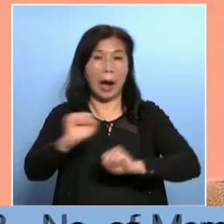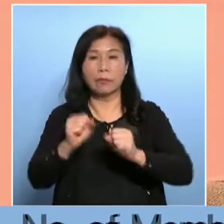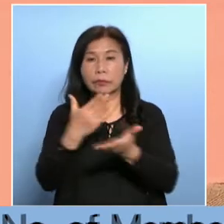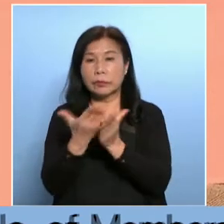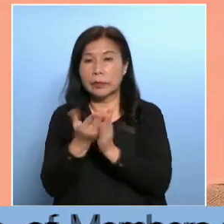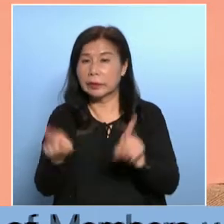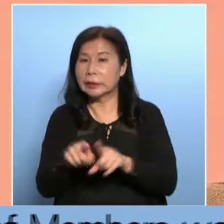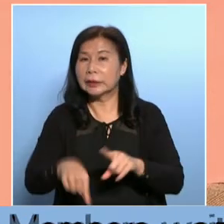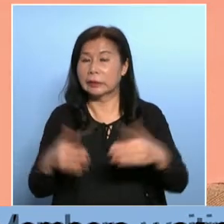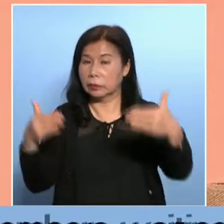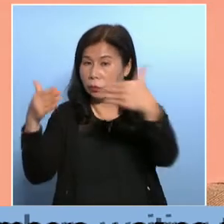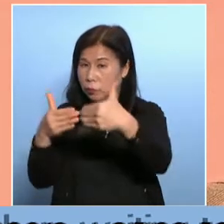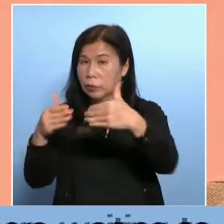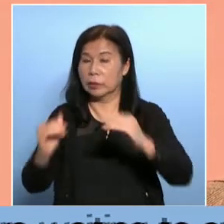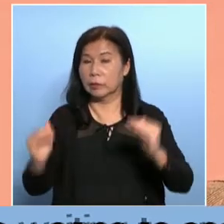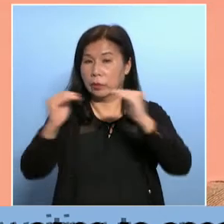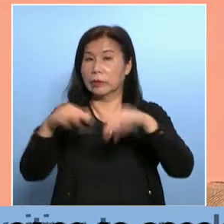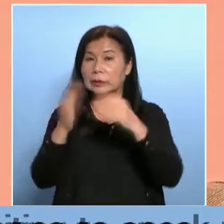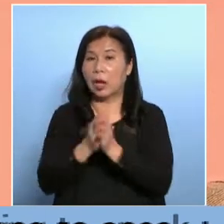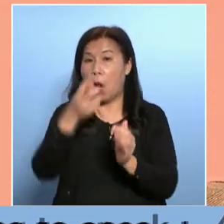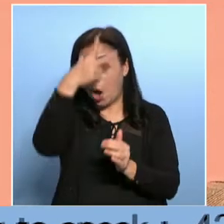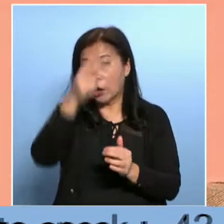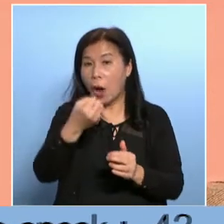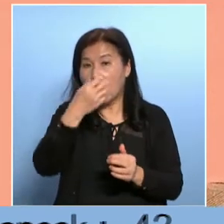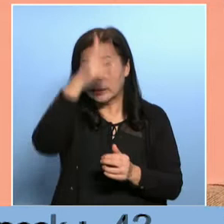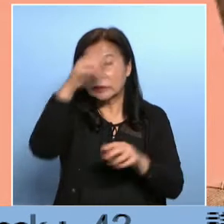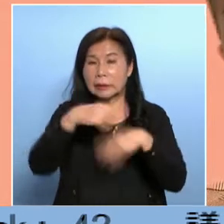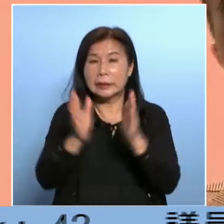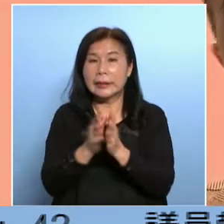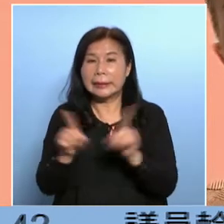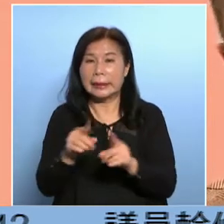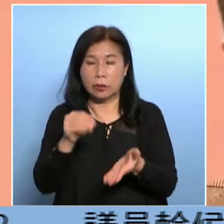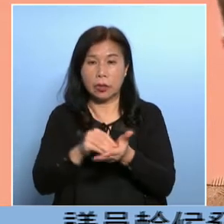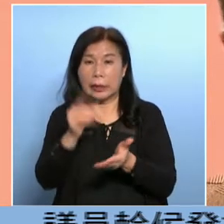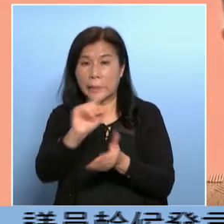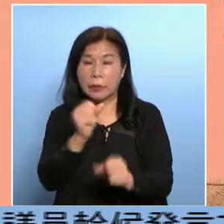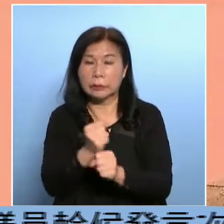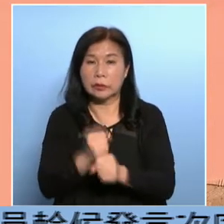strategy, they are willing to act in the government's interests.